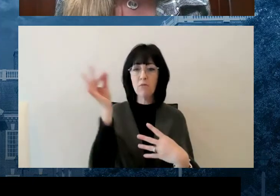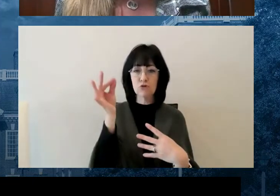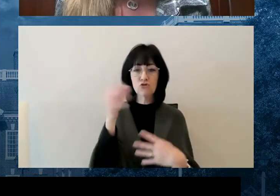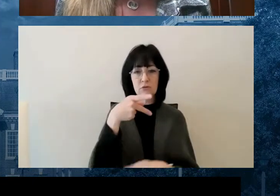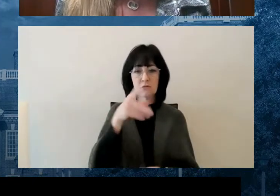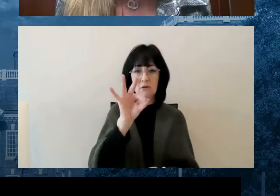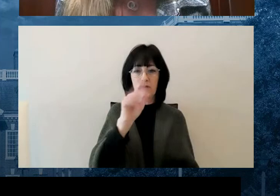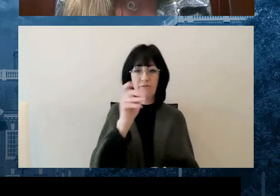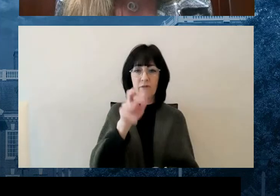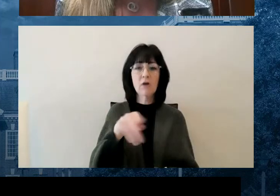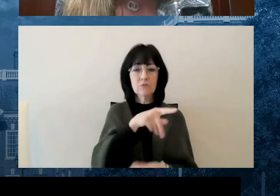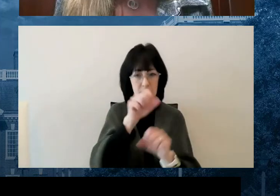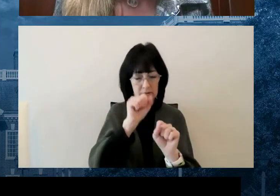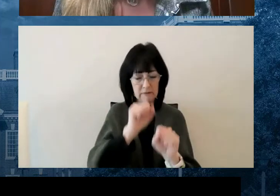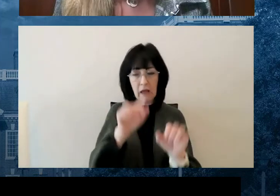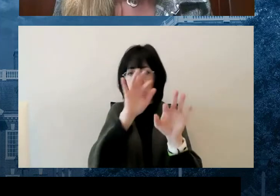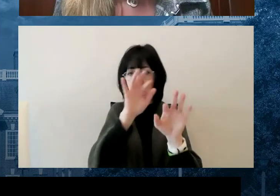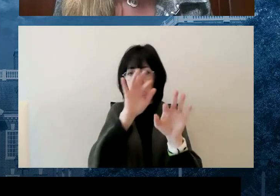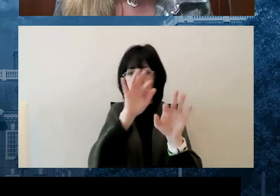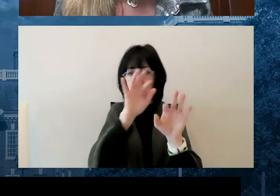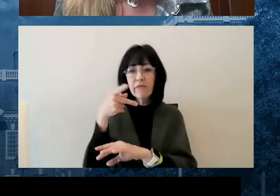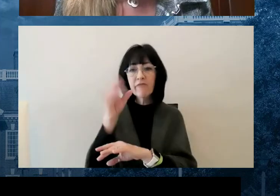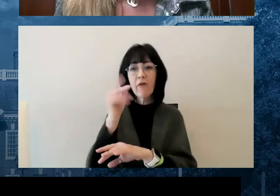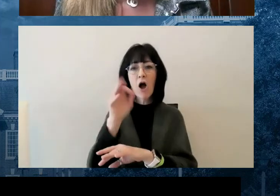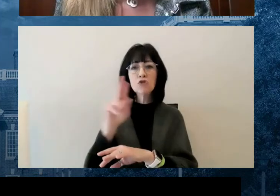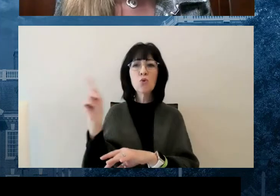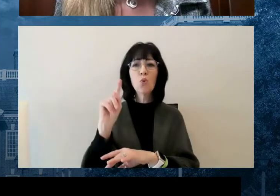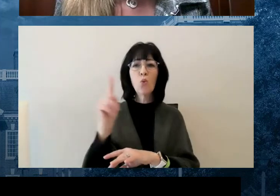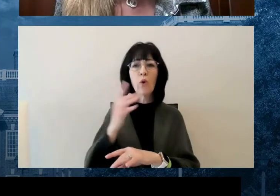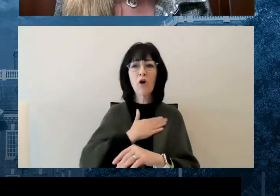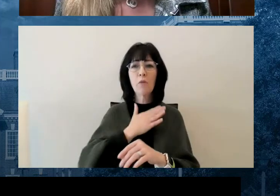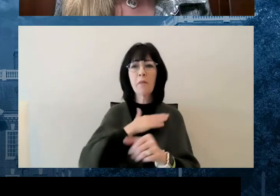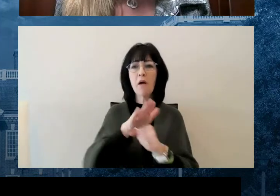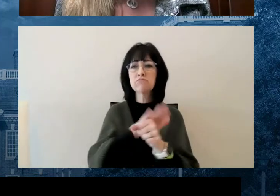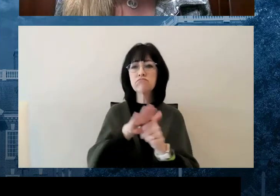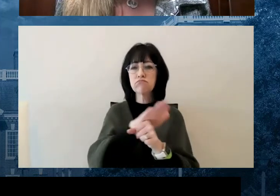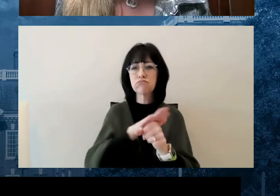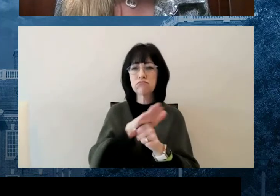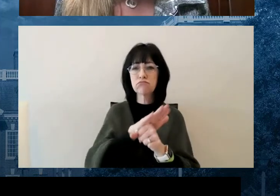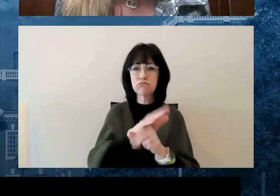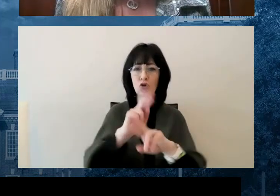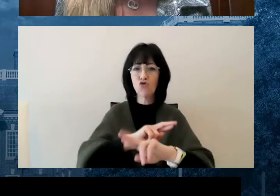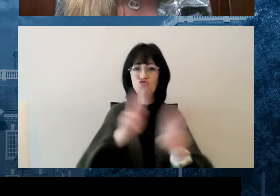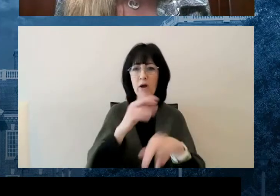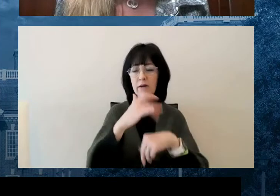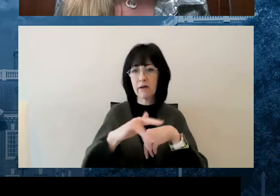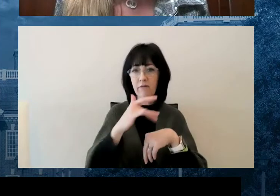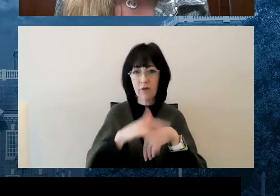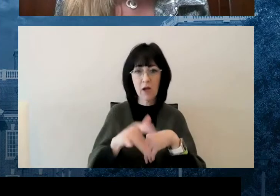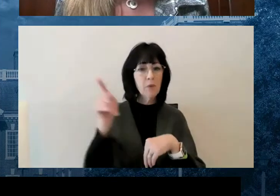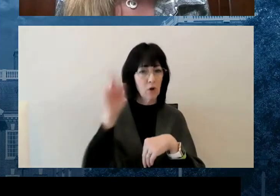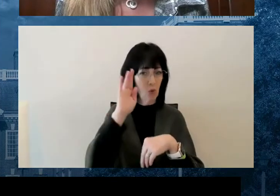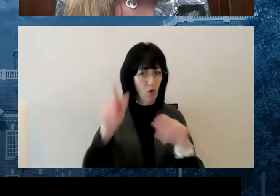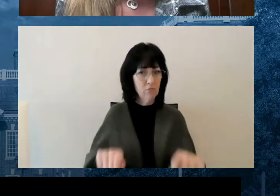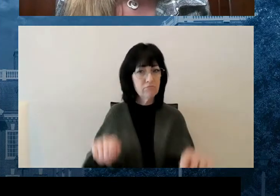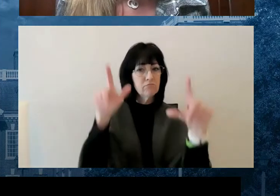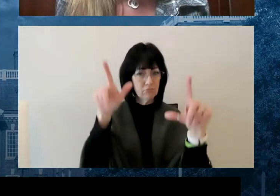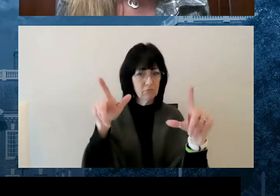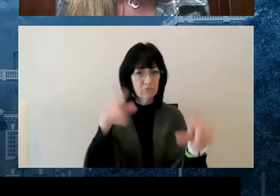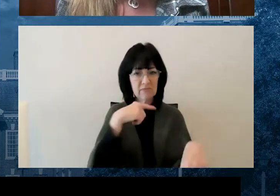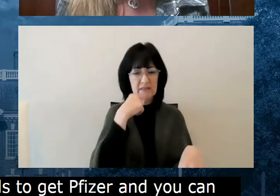out where you can get Pfizer. So after you find a location with the supply, you'll be directed to that pharmacy or